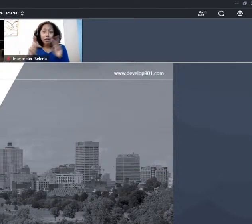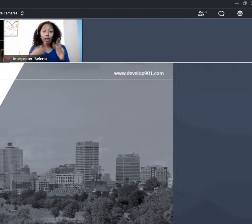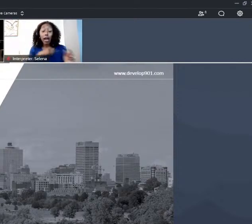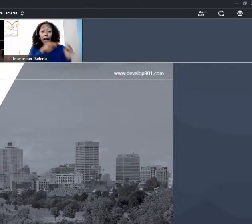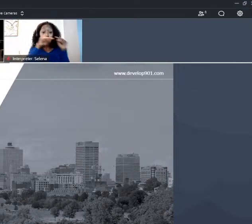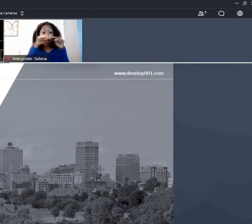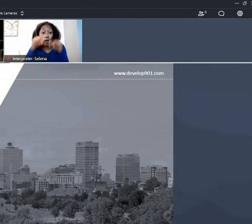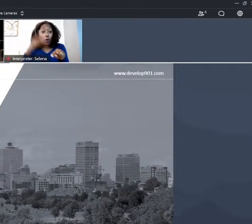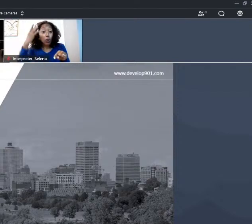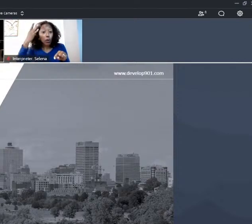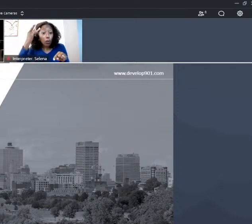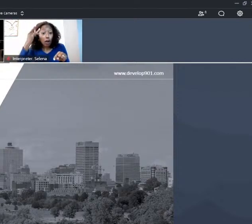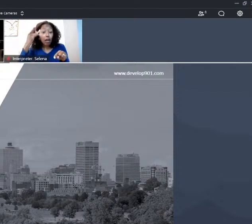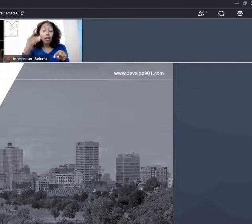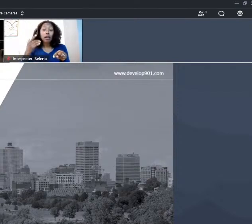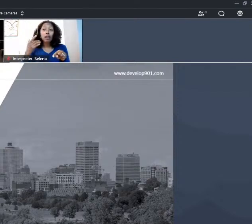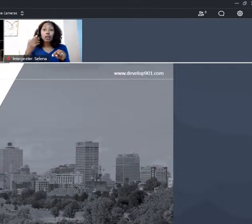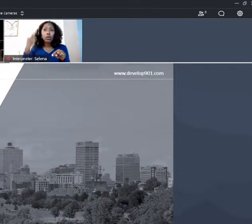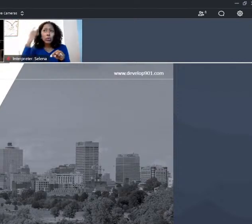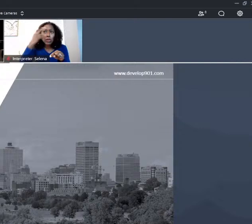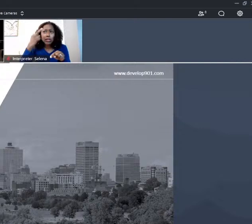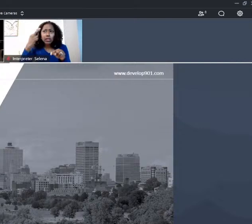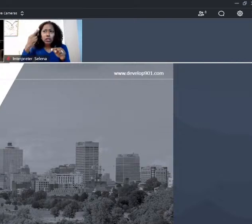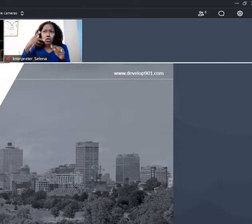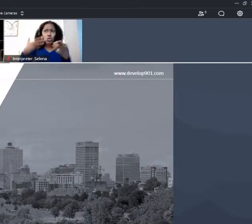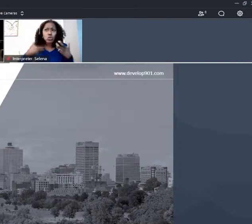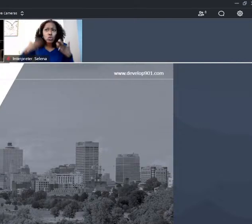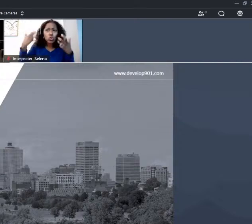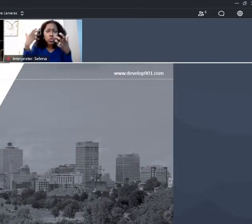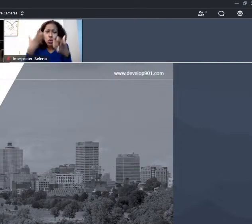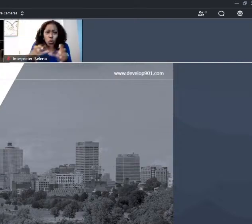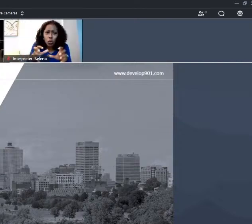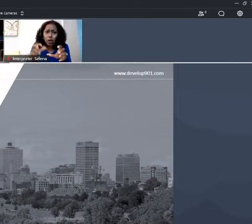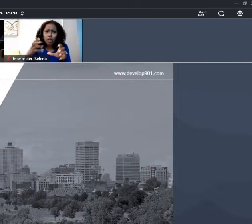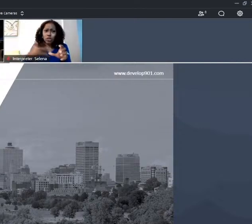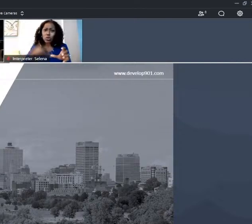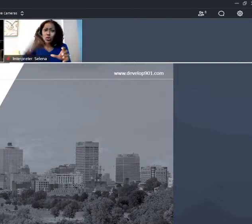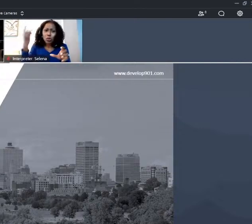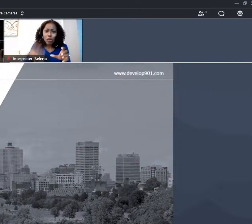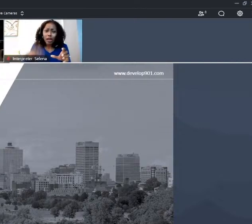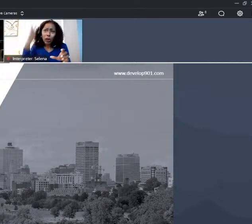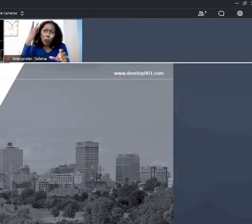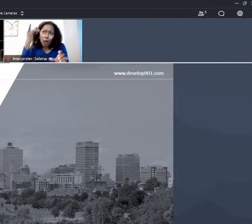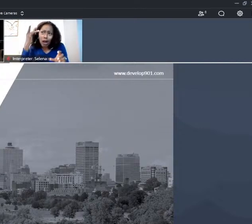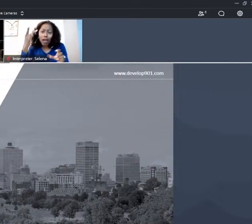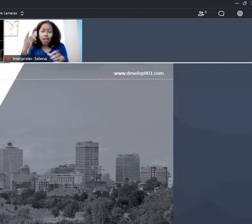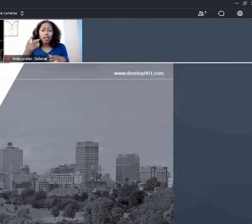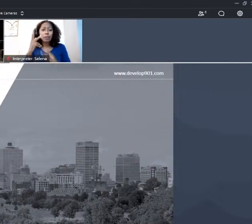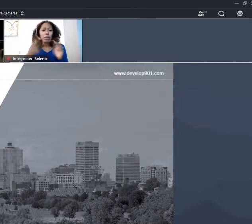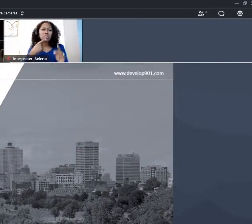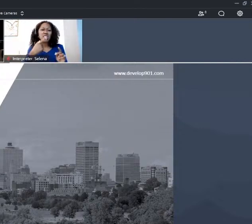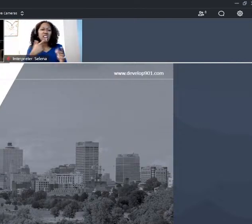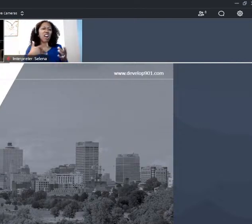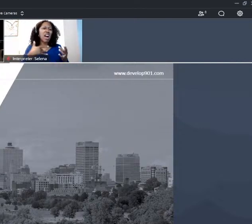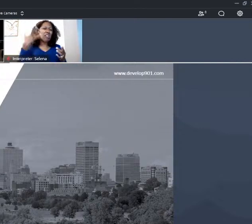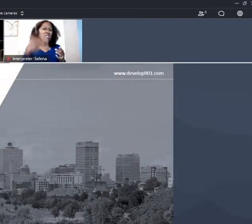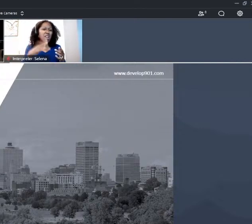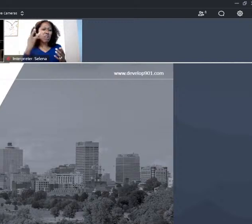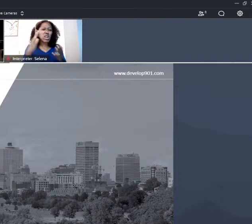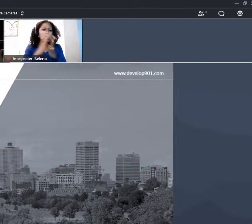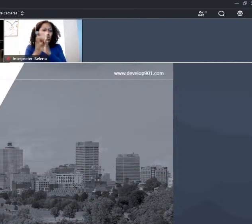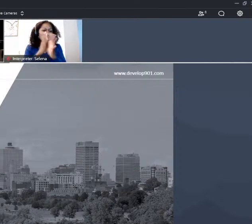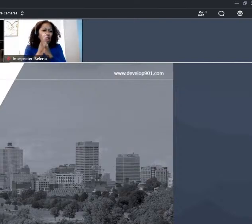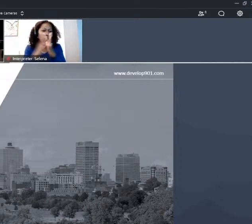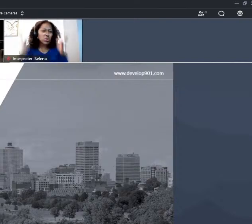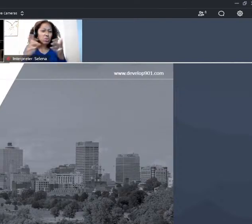reasoning behind why they don't particularly like something. You often hear people say things like, well, it's too much traffic, or I just don't like the color. That blue